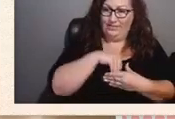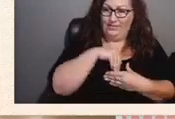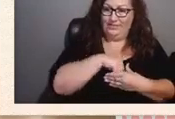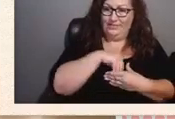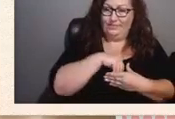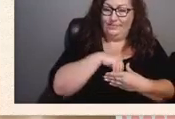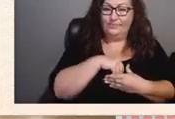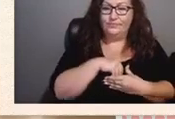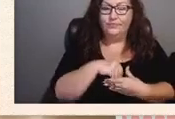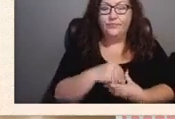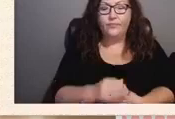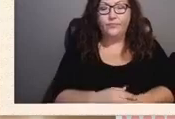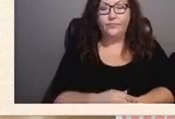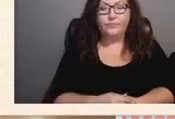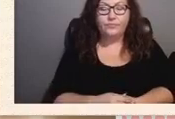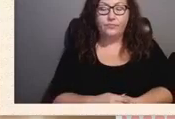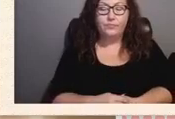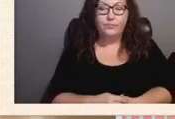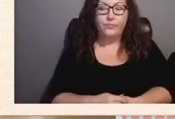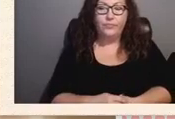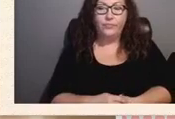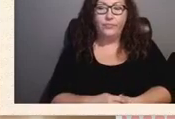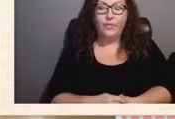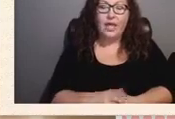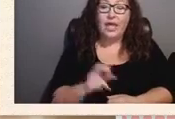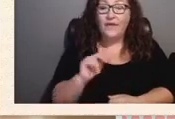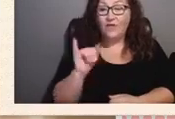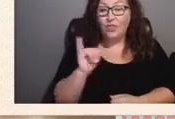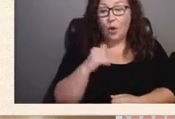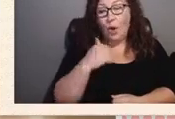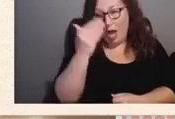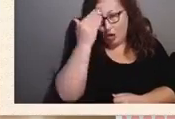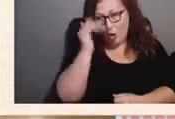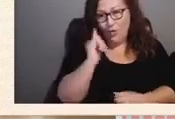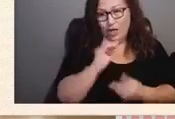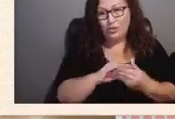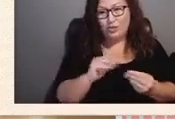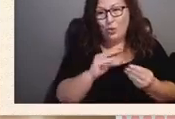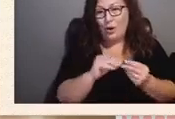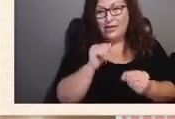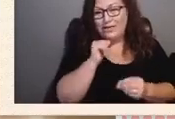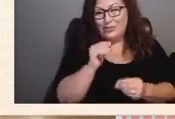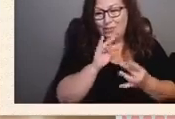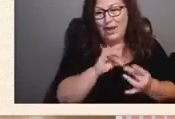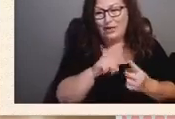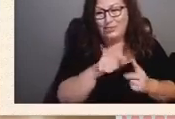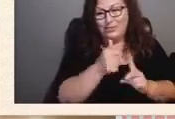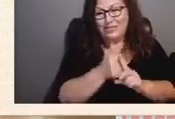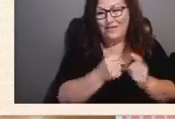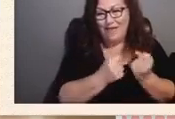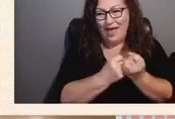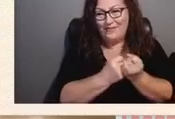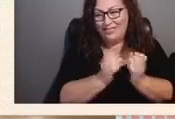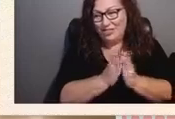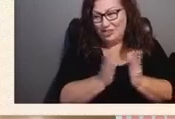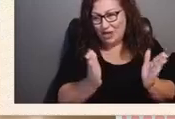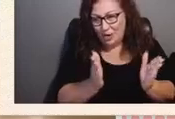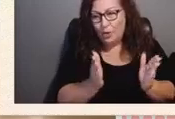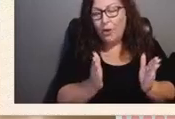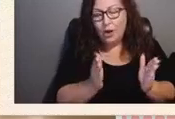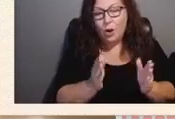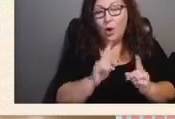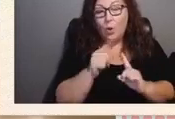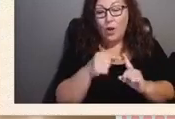And so even though I know this story doesn't relate to self-advocacy in general, when I finished reading the